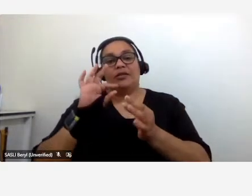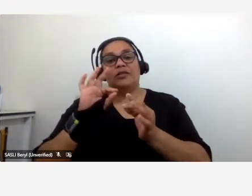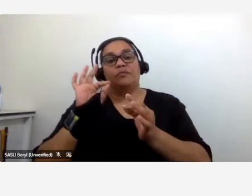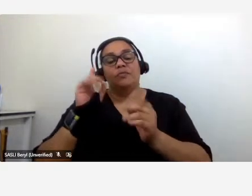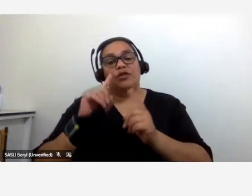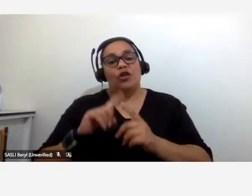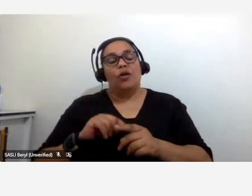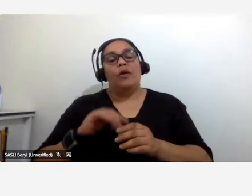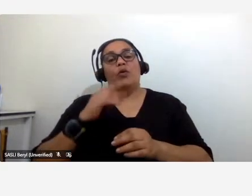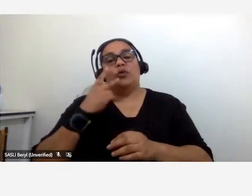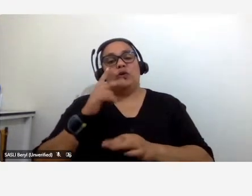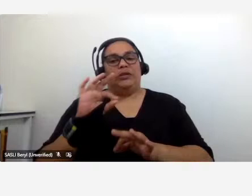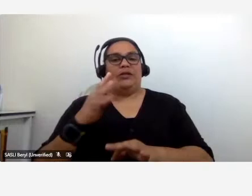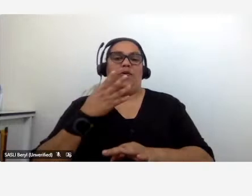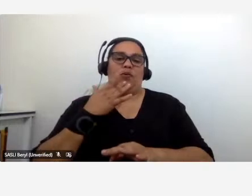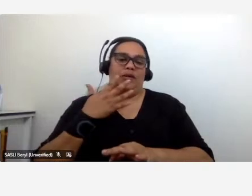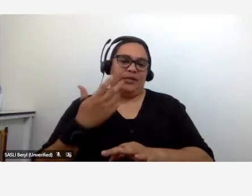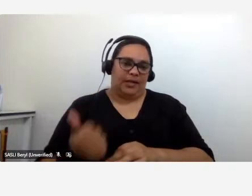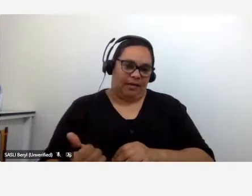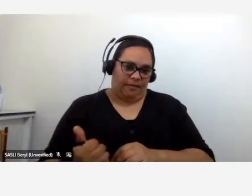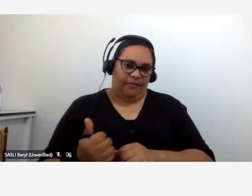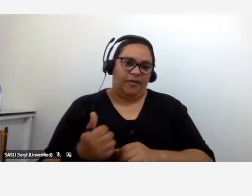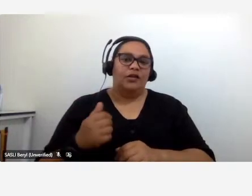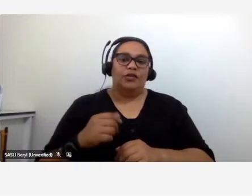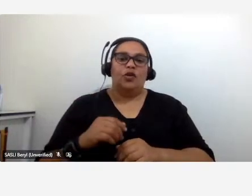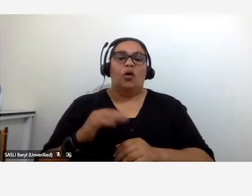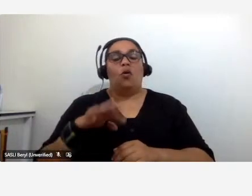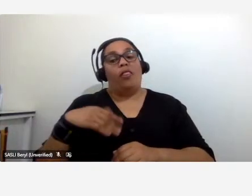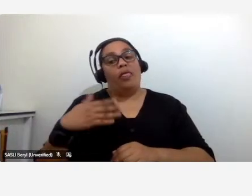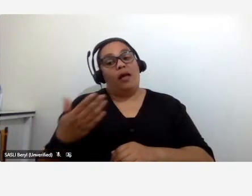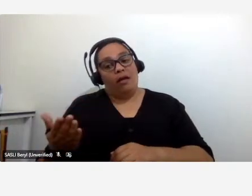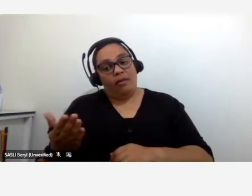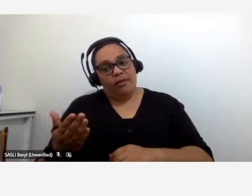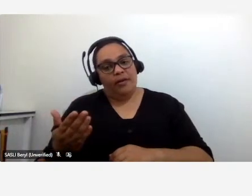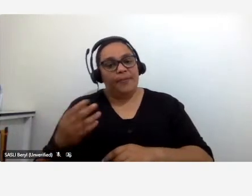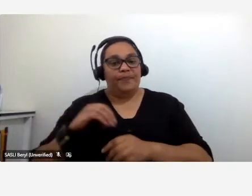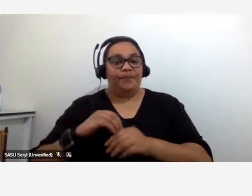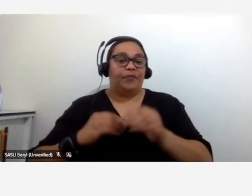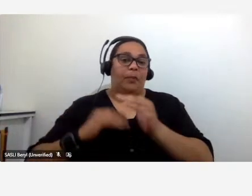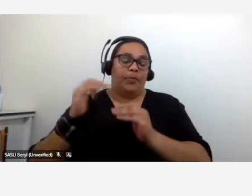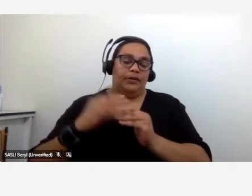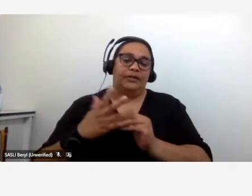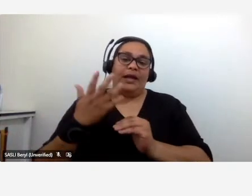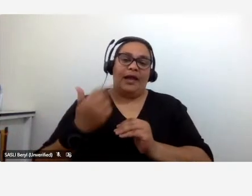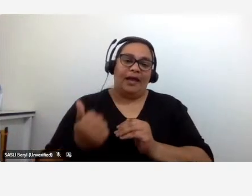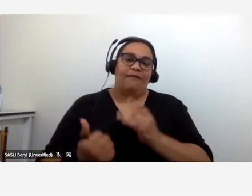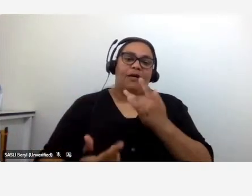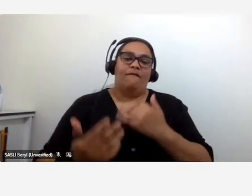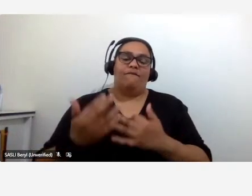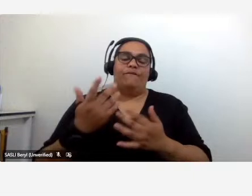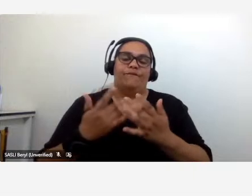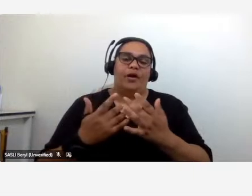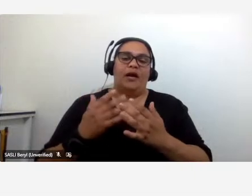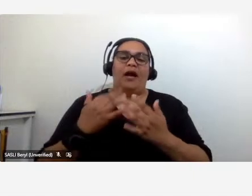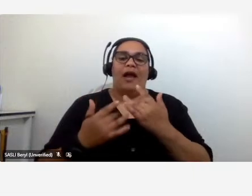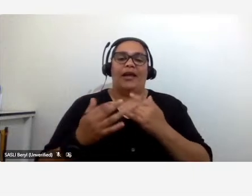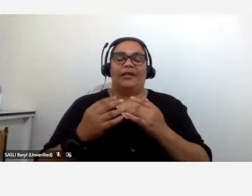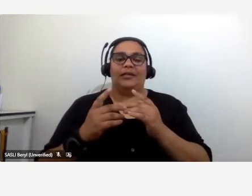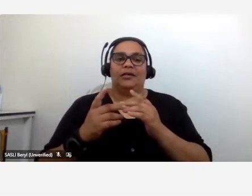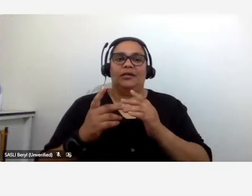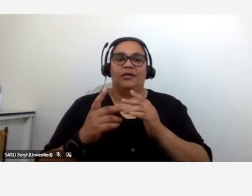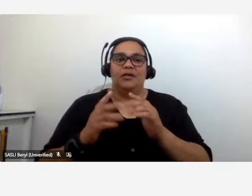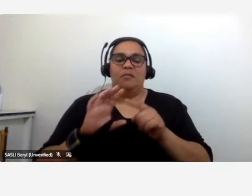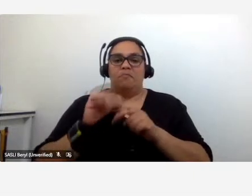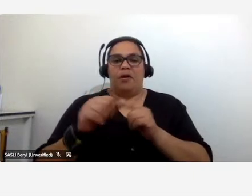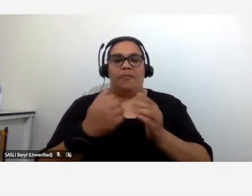a potential risk. On the other hand, in the building, there is a fire. There is a fire detection system. There